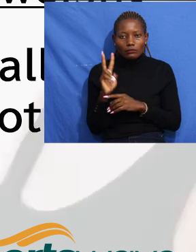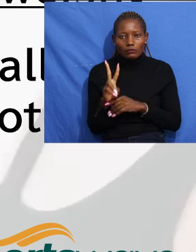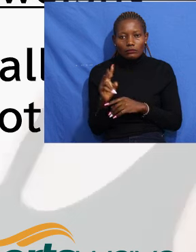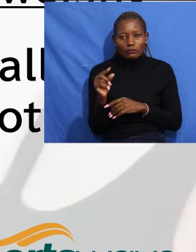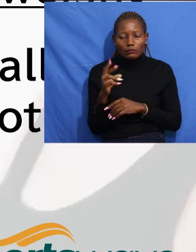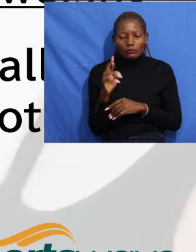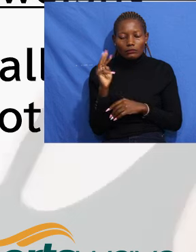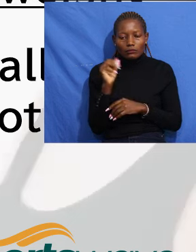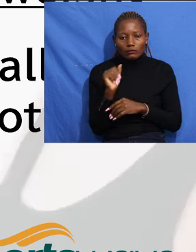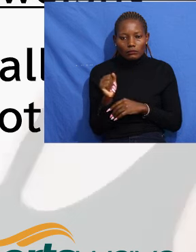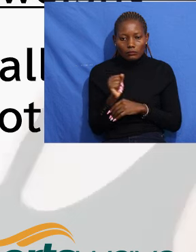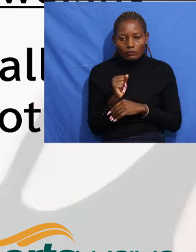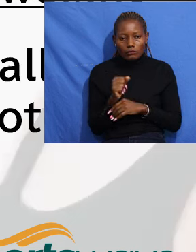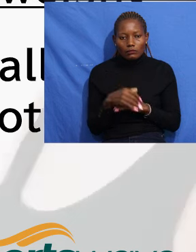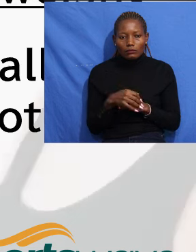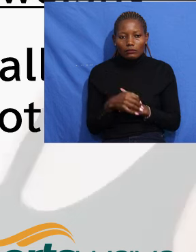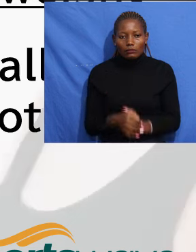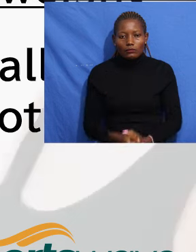per kilograms of your body weight.